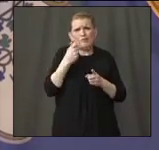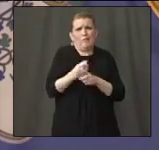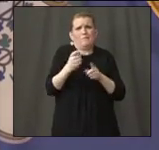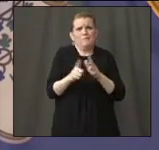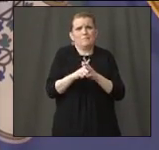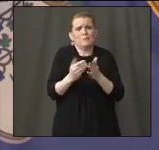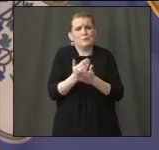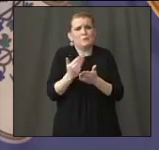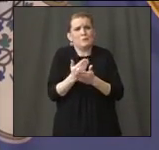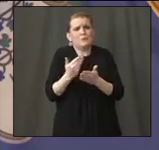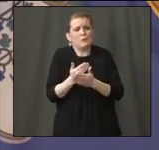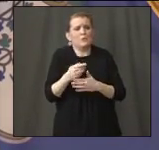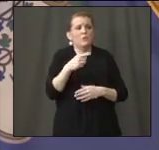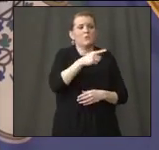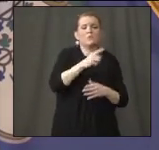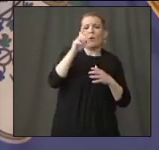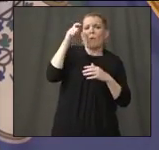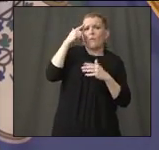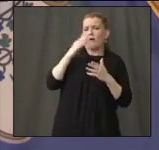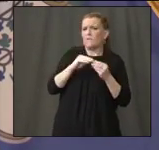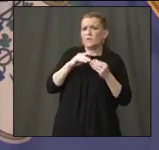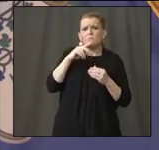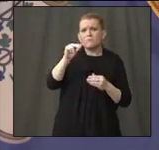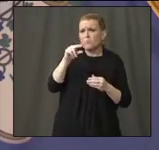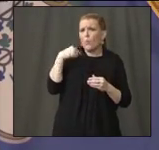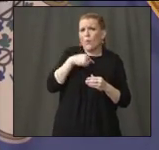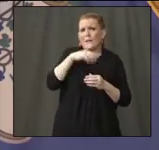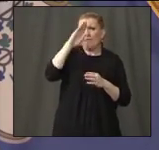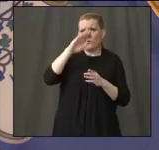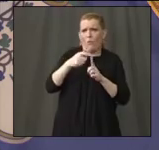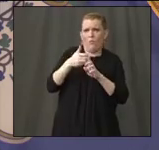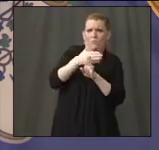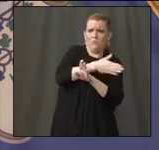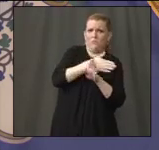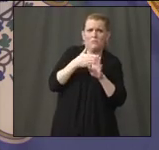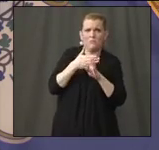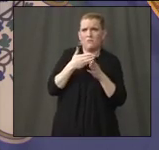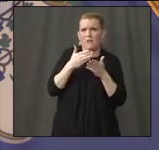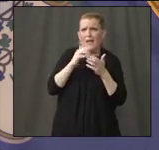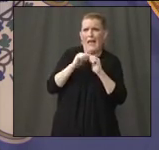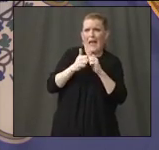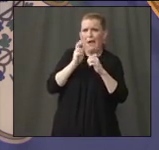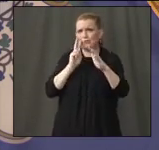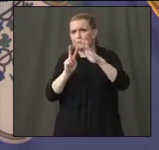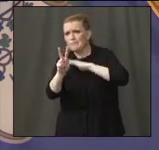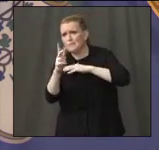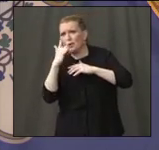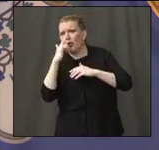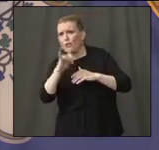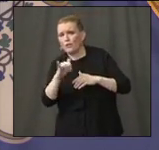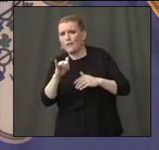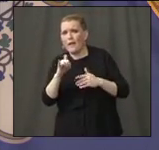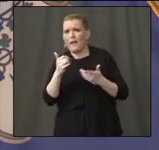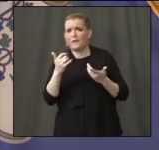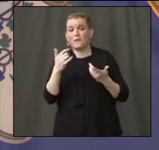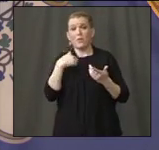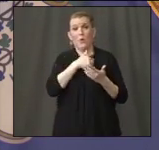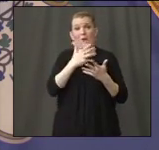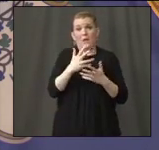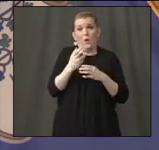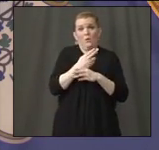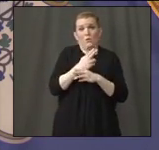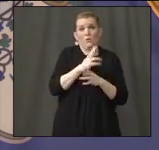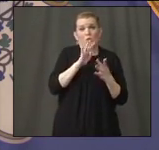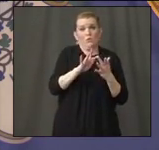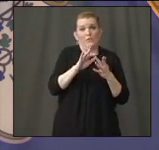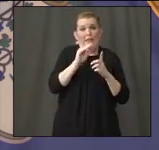Let's say in eastern Connecticut where you have a much lower infection rate, Paz, there, if we can stem this through contact tracing, we can slow